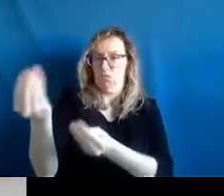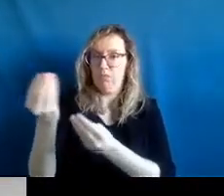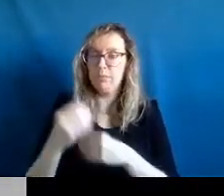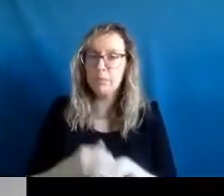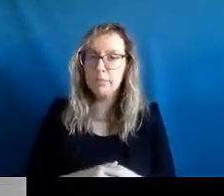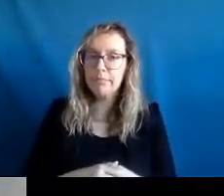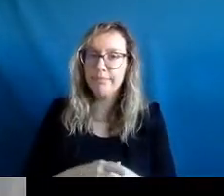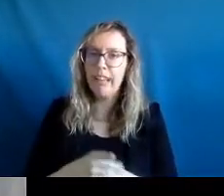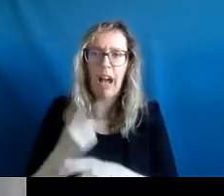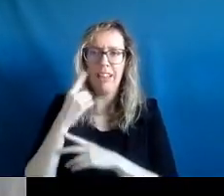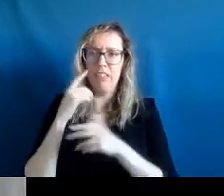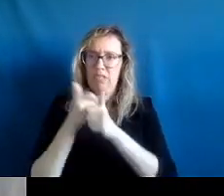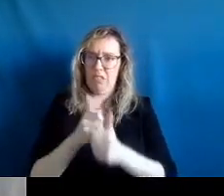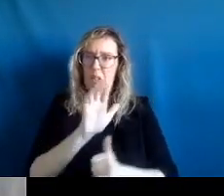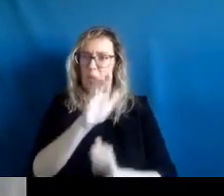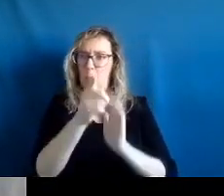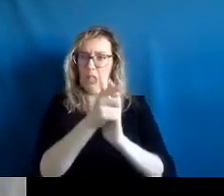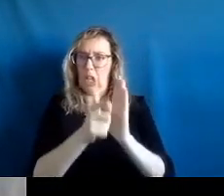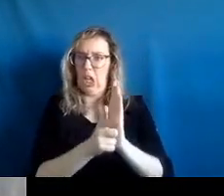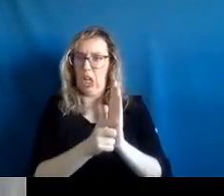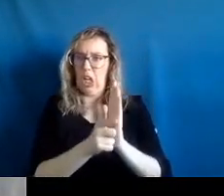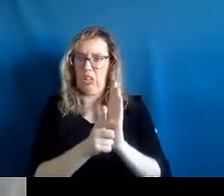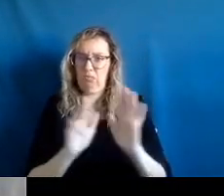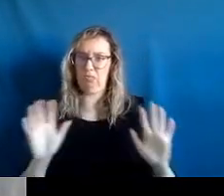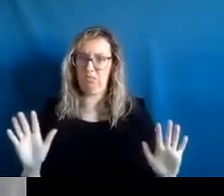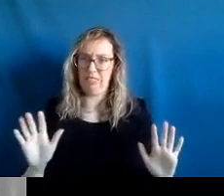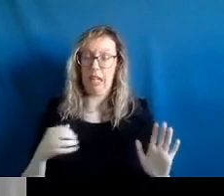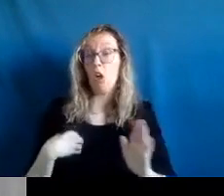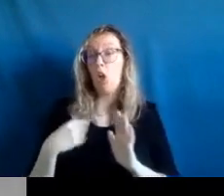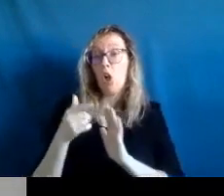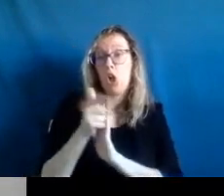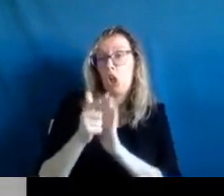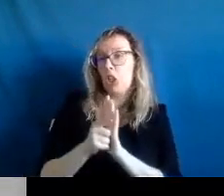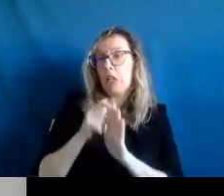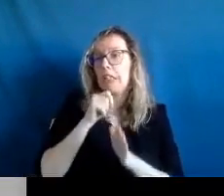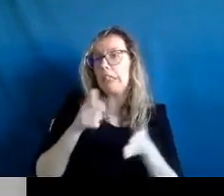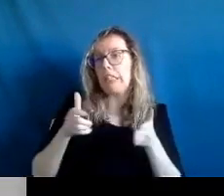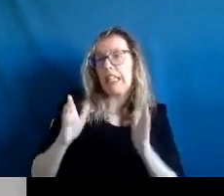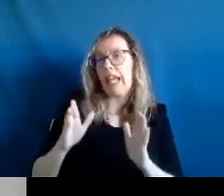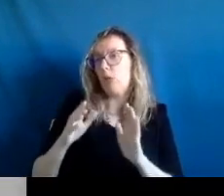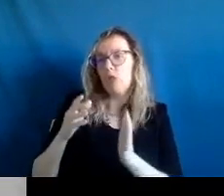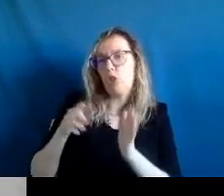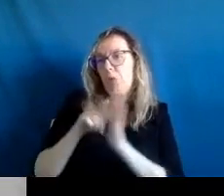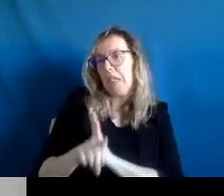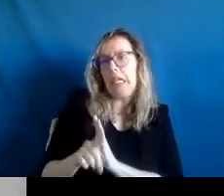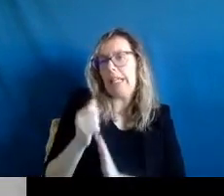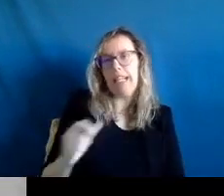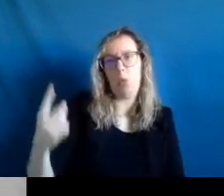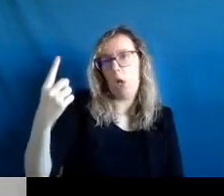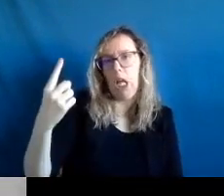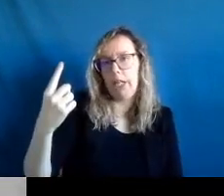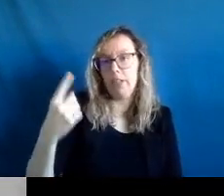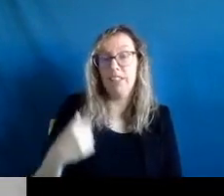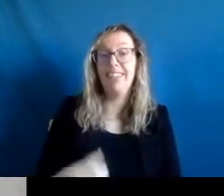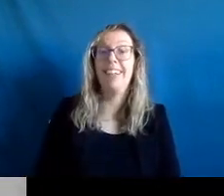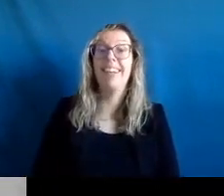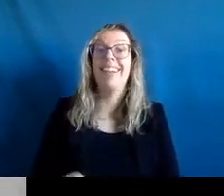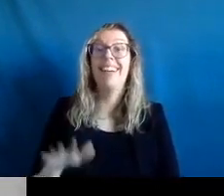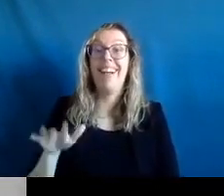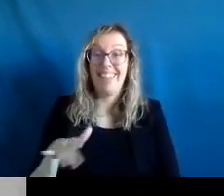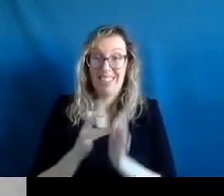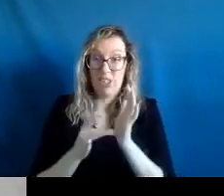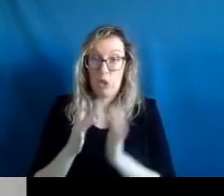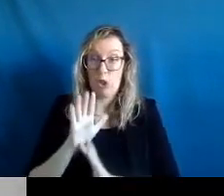your law." "The law does not allow us to kill anyone." This was so that Jesus' word might be fulfilled when